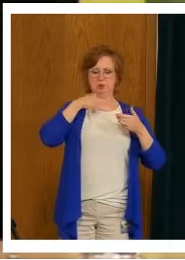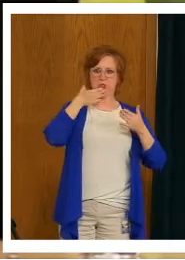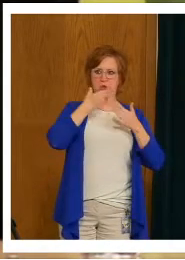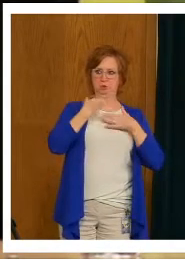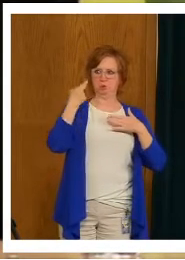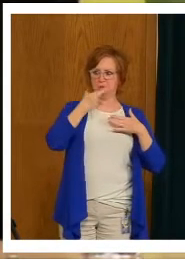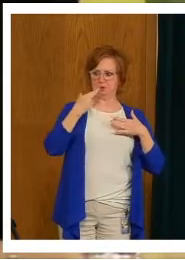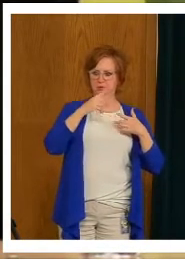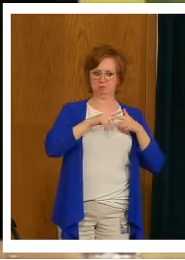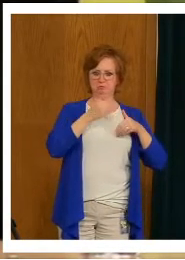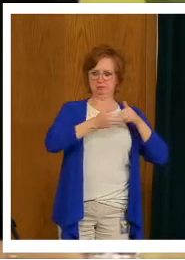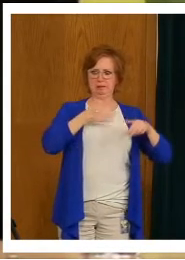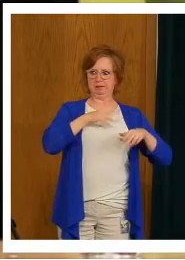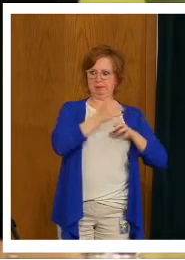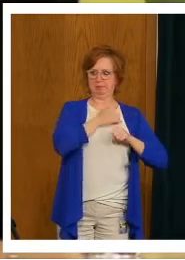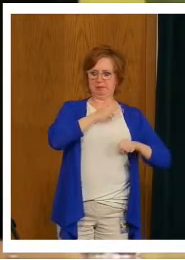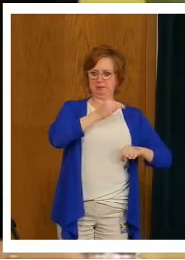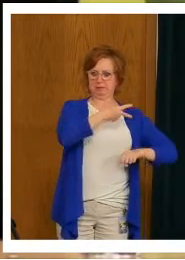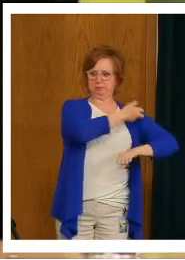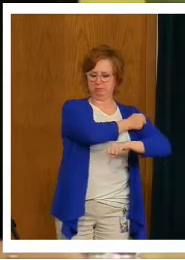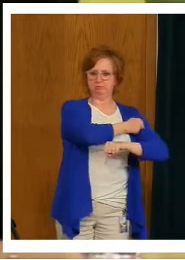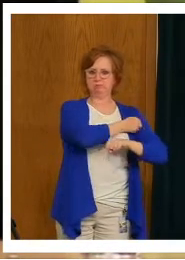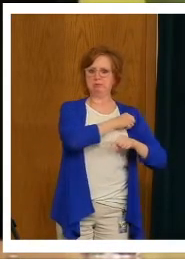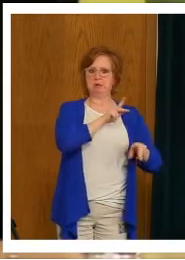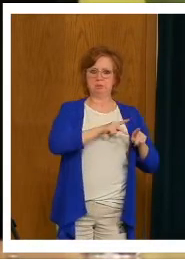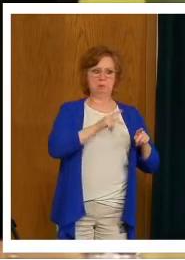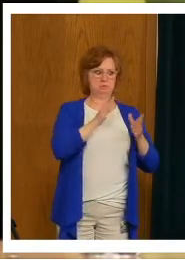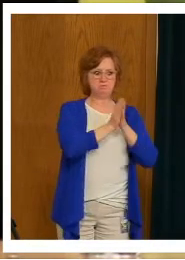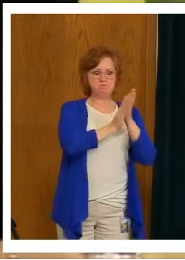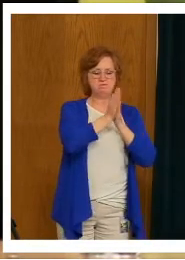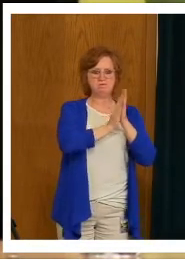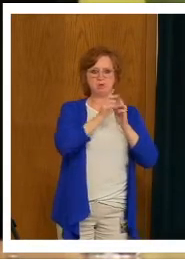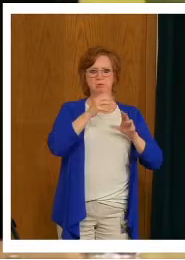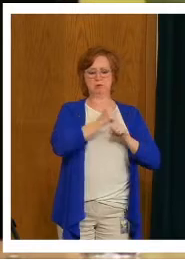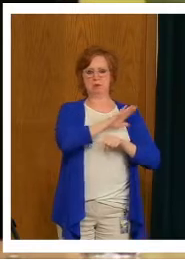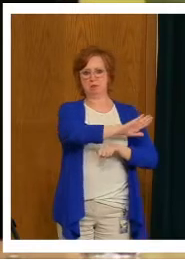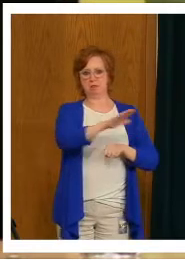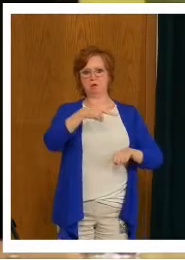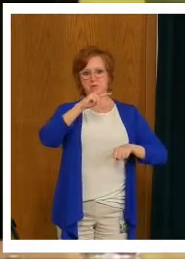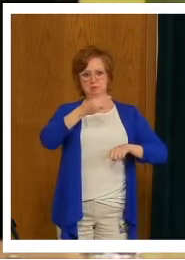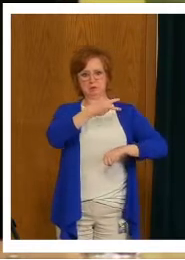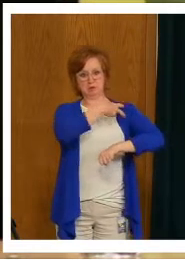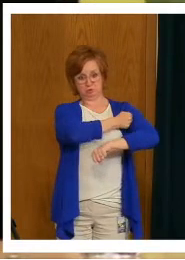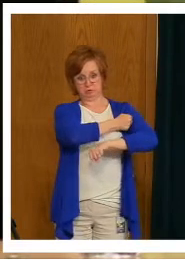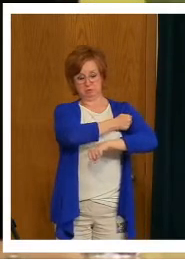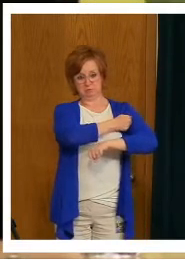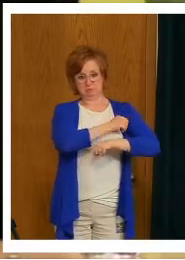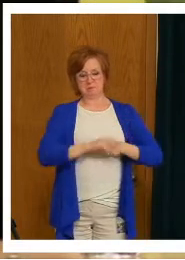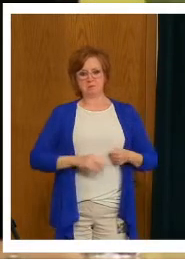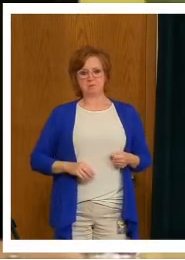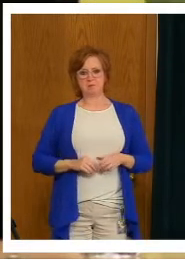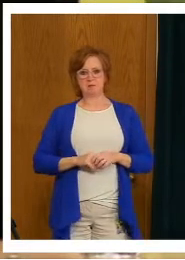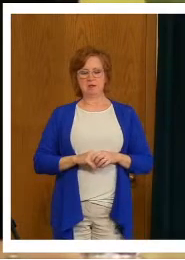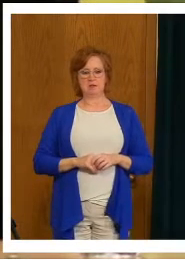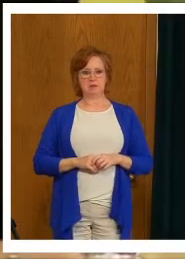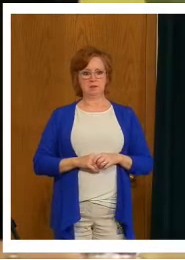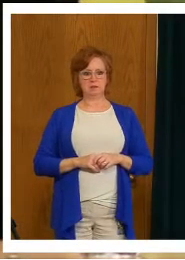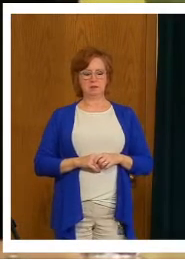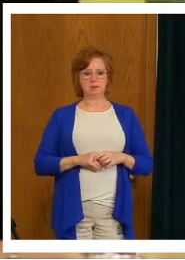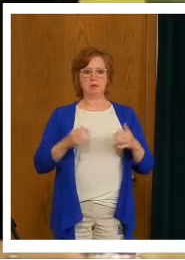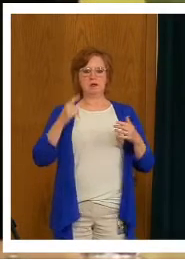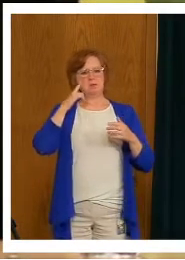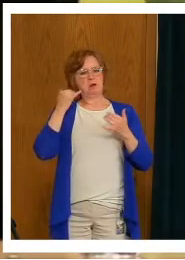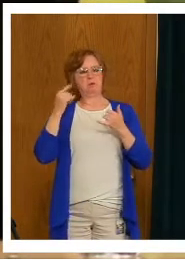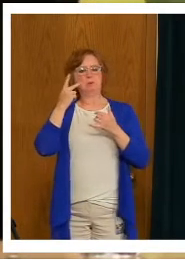shot of the COVID vaccine, but ensure that they are actually going back and getting their second shot. For now, thank you,